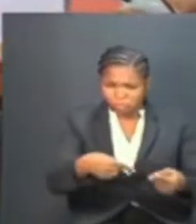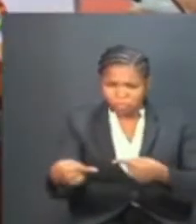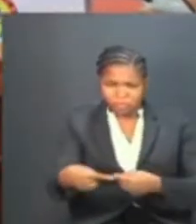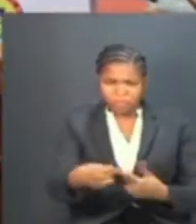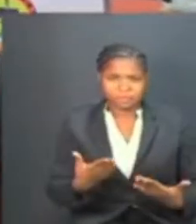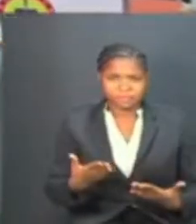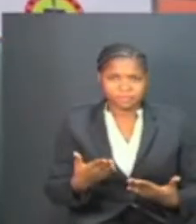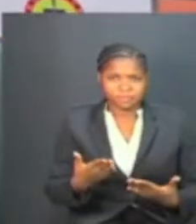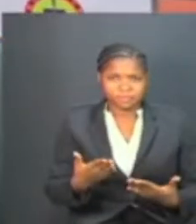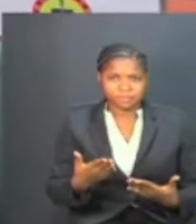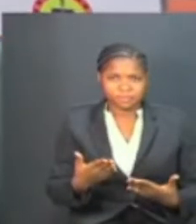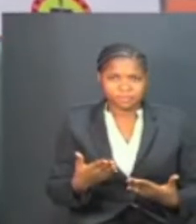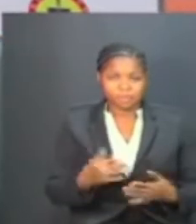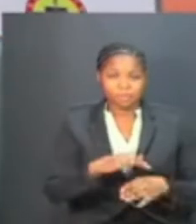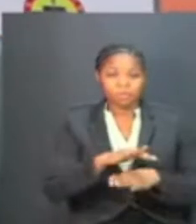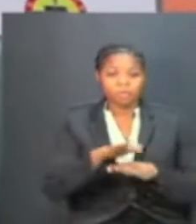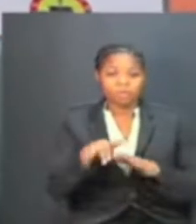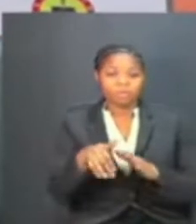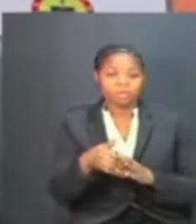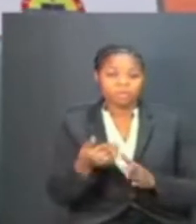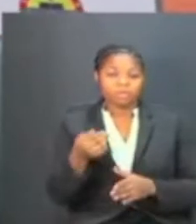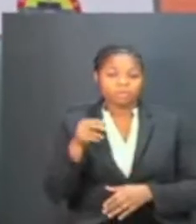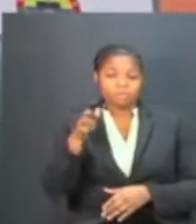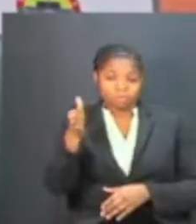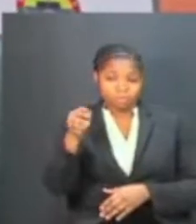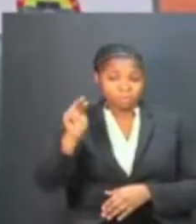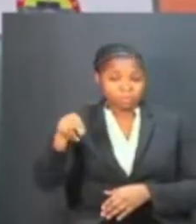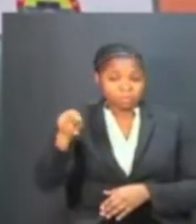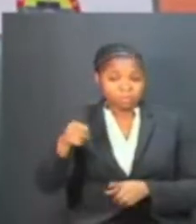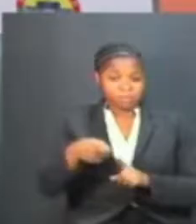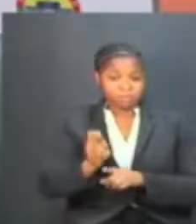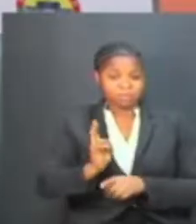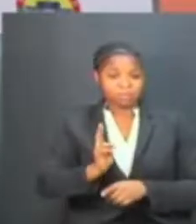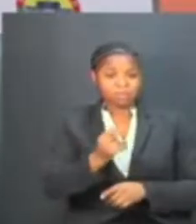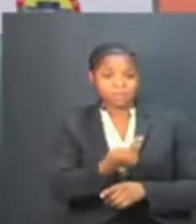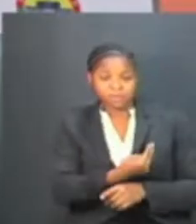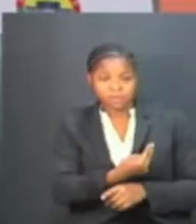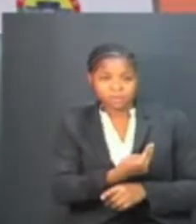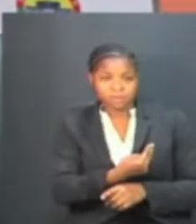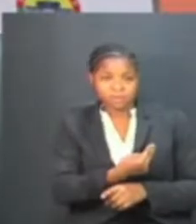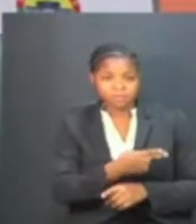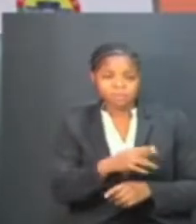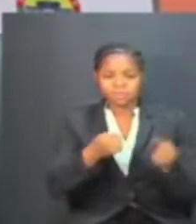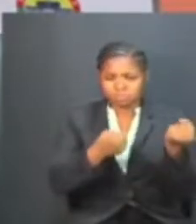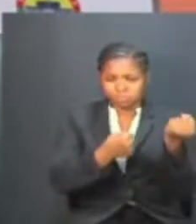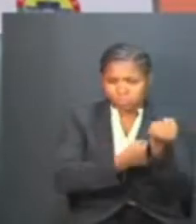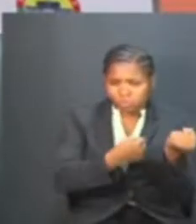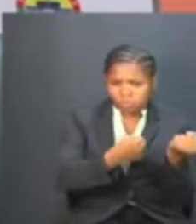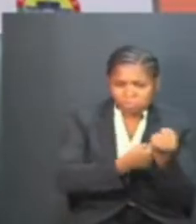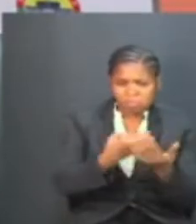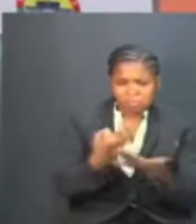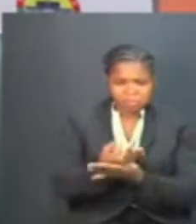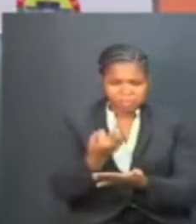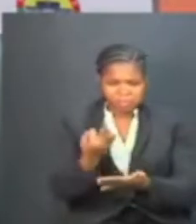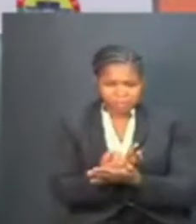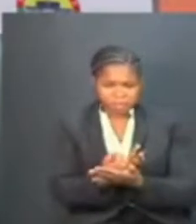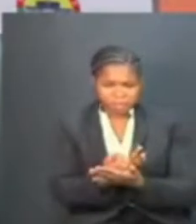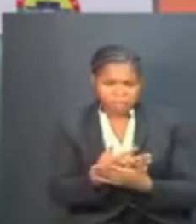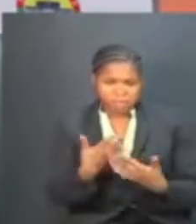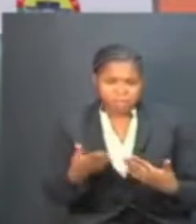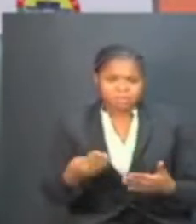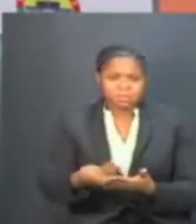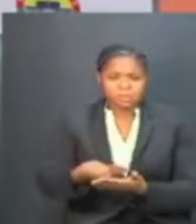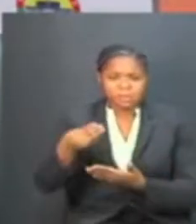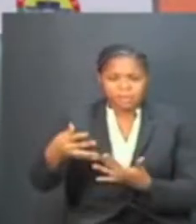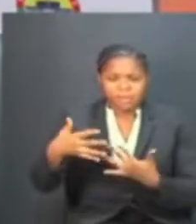The only thing they need from us is funding to buy the sichel, those machines they